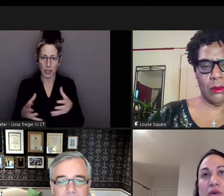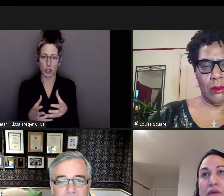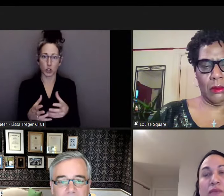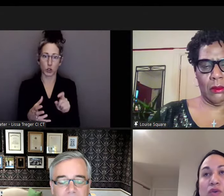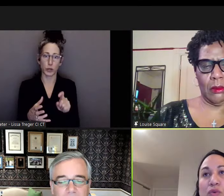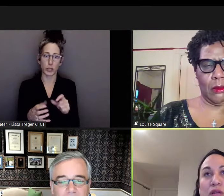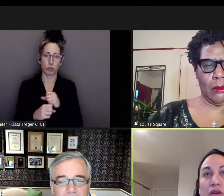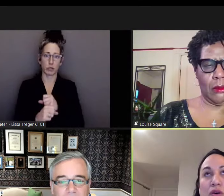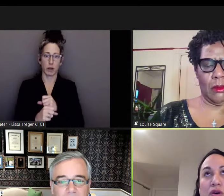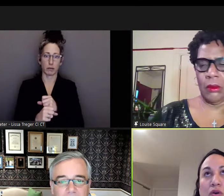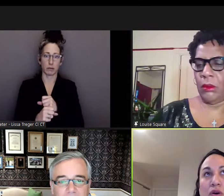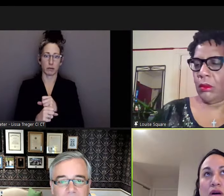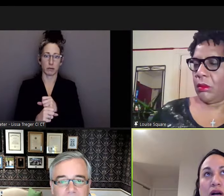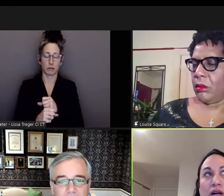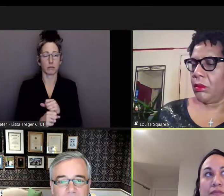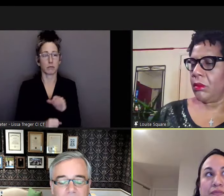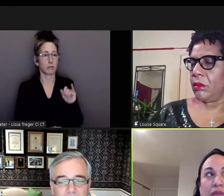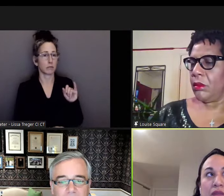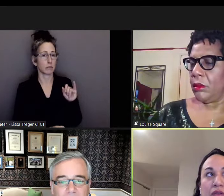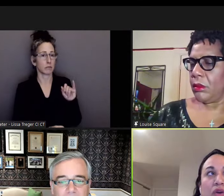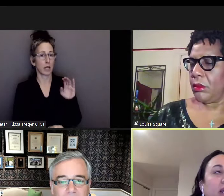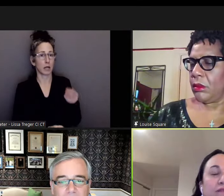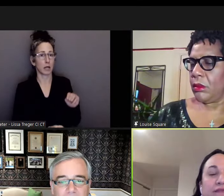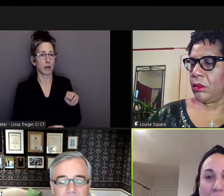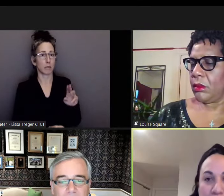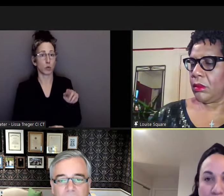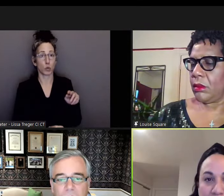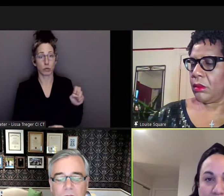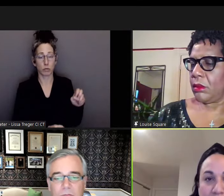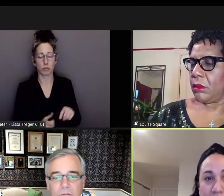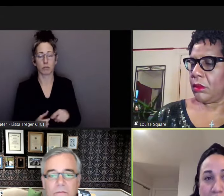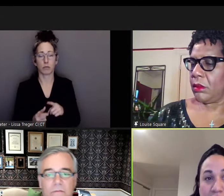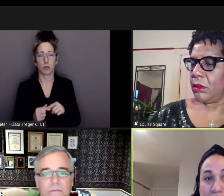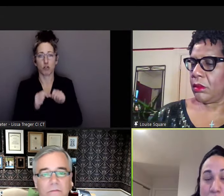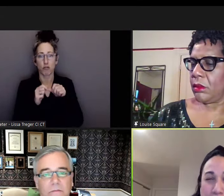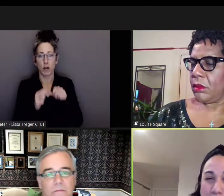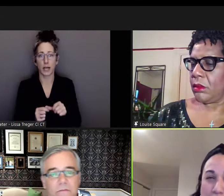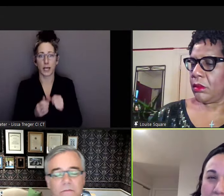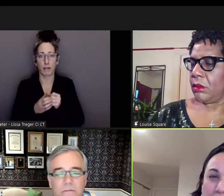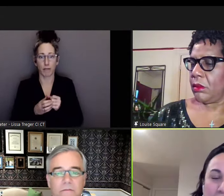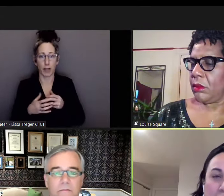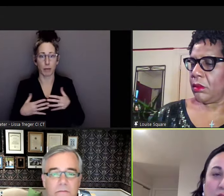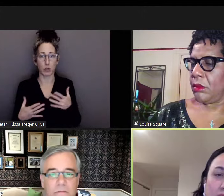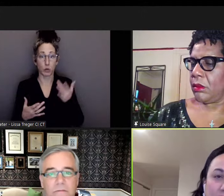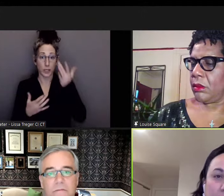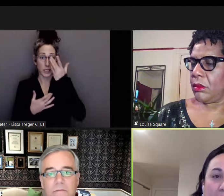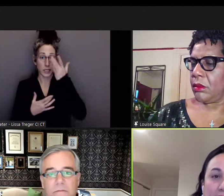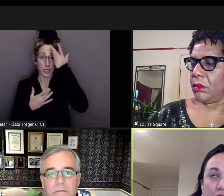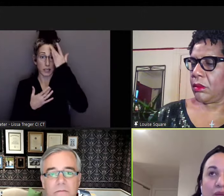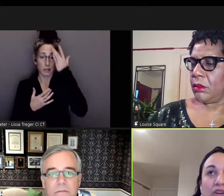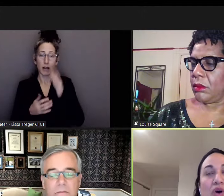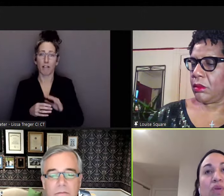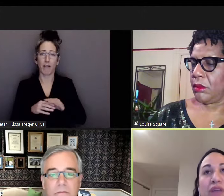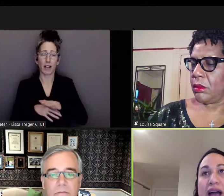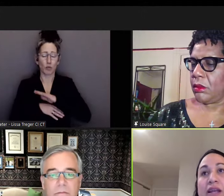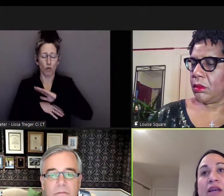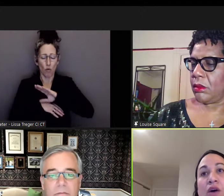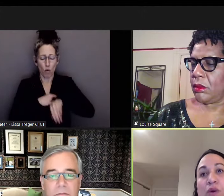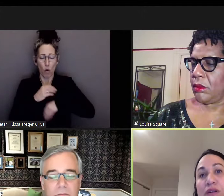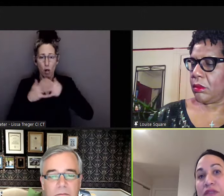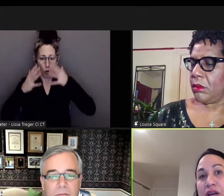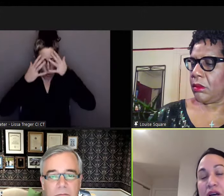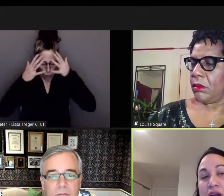because, immune or chronic inflammatory diseases affect all parts of the body. And we know